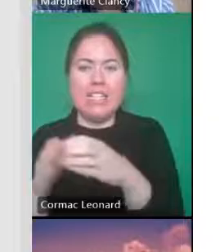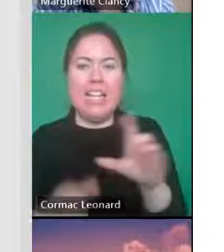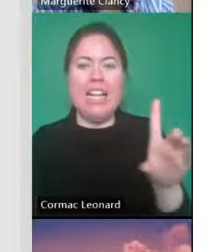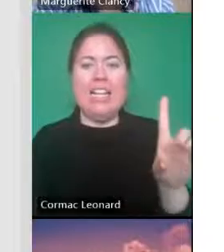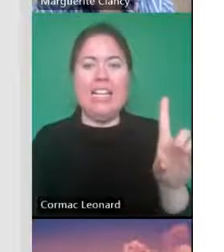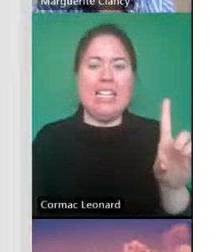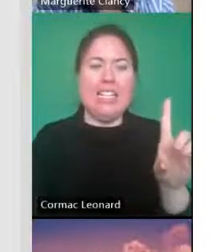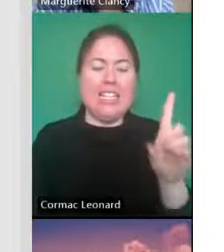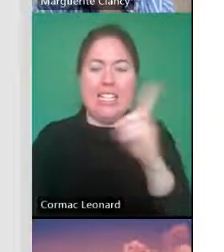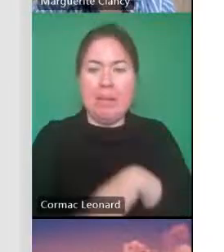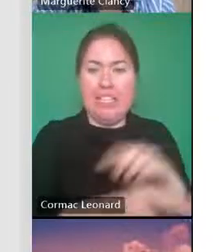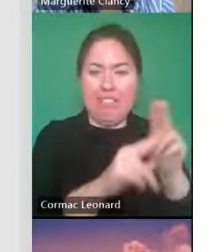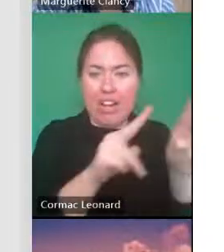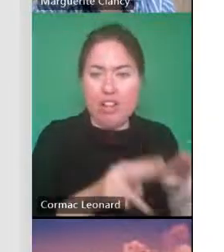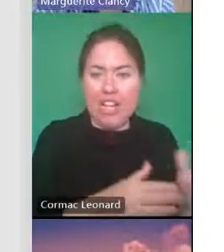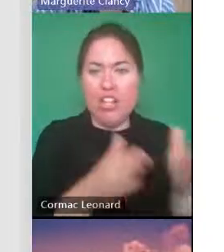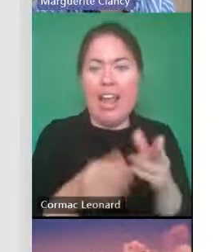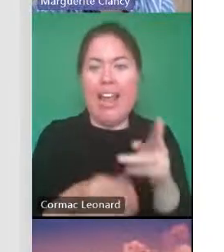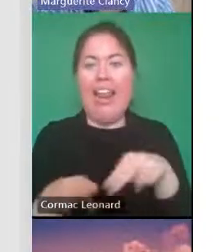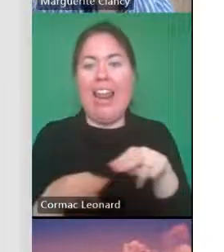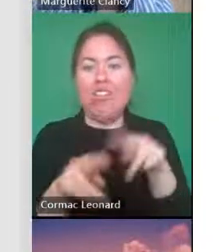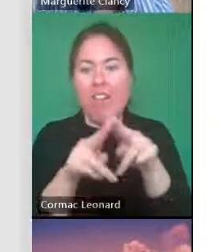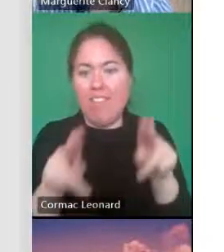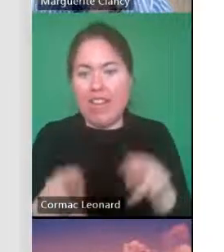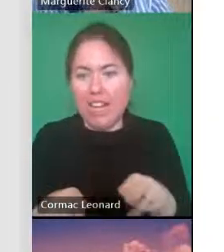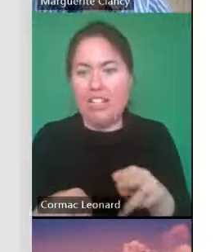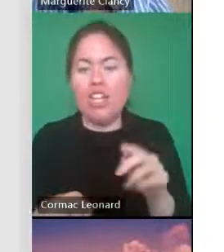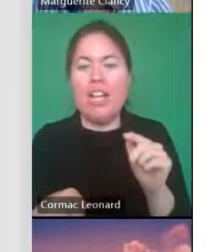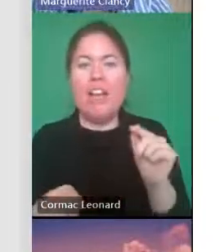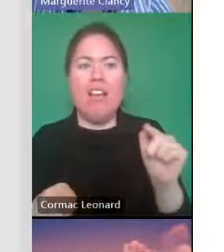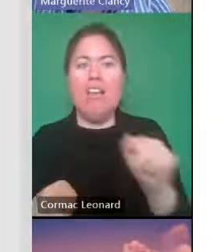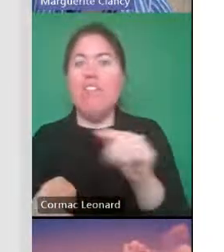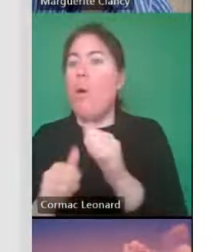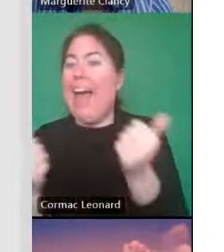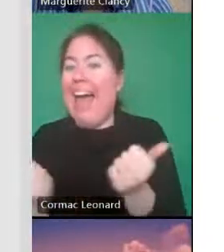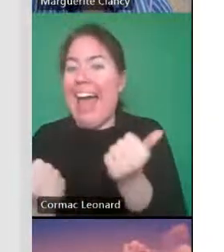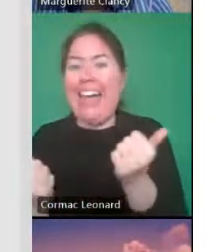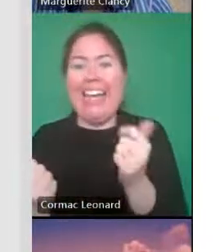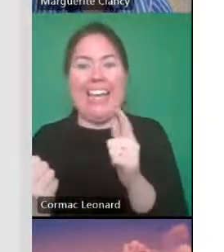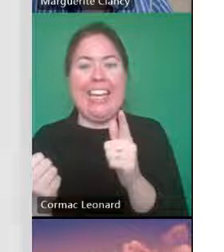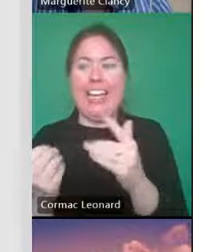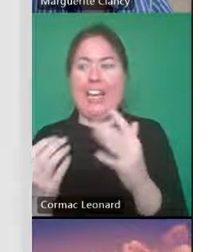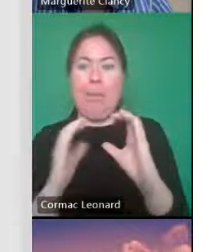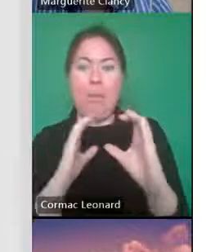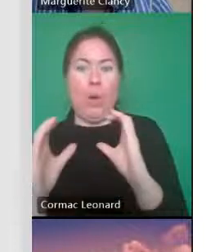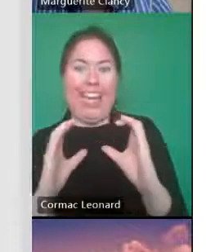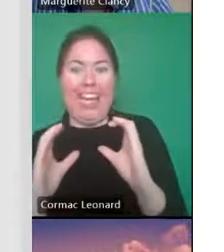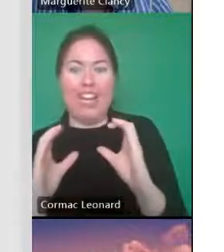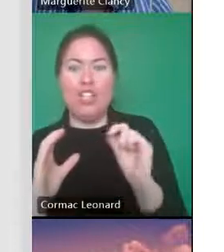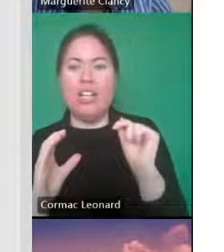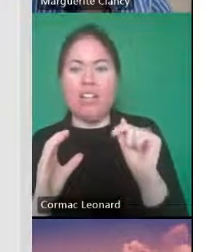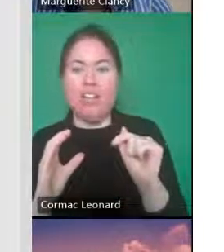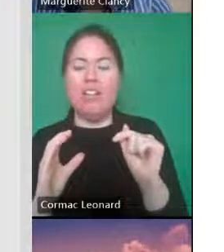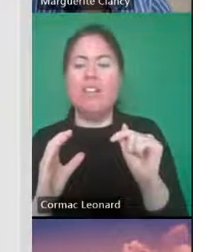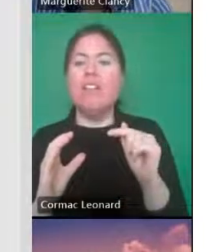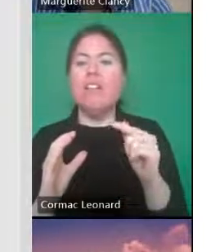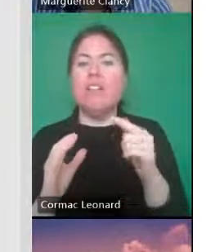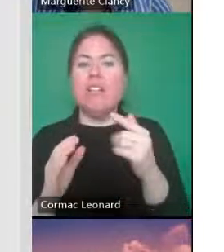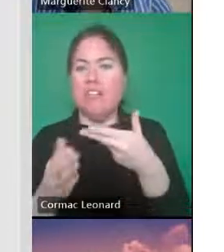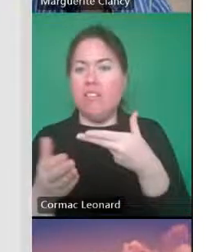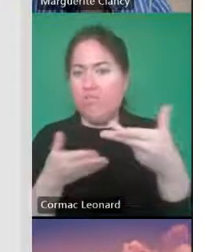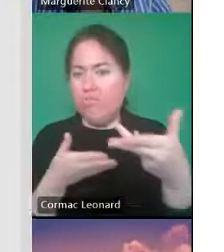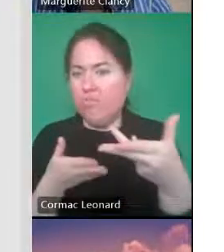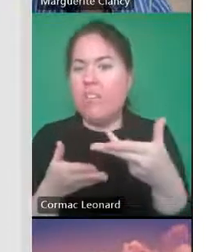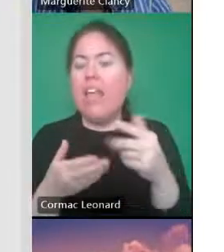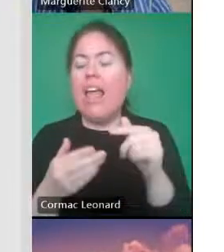Federation and from the National Federation of Fund. Any communication and a broadcast communication as will be issuing. Plus, we have